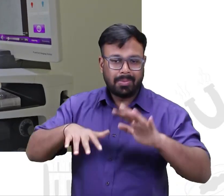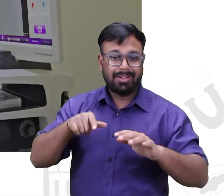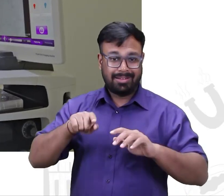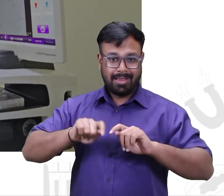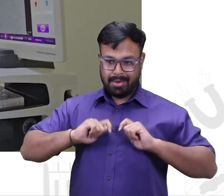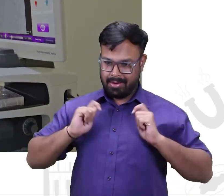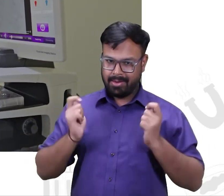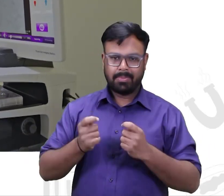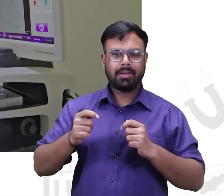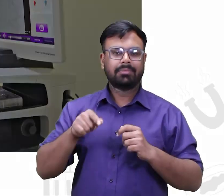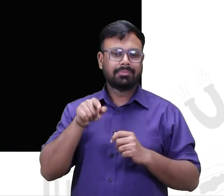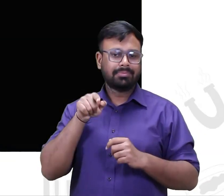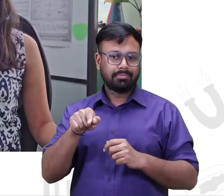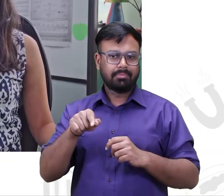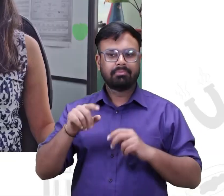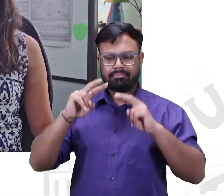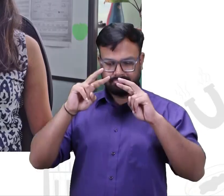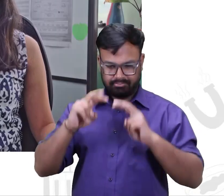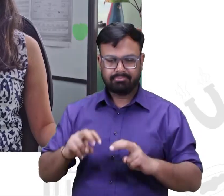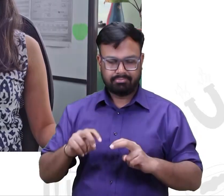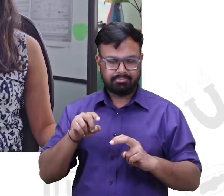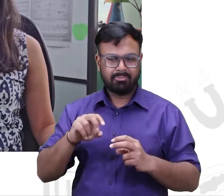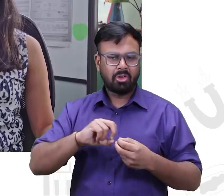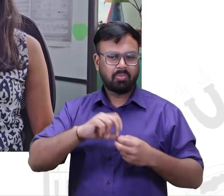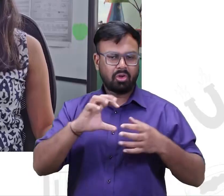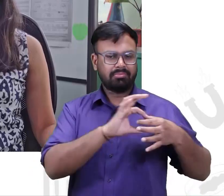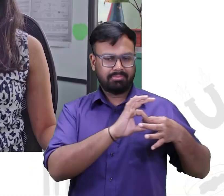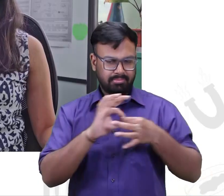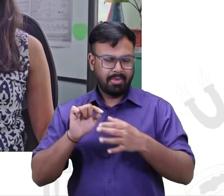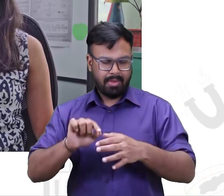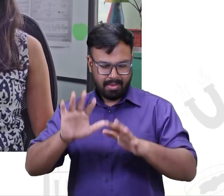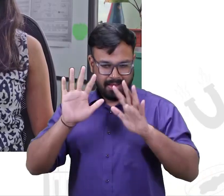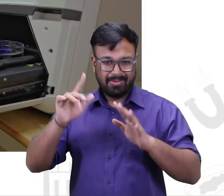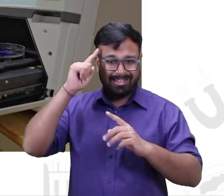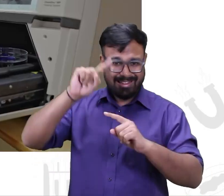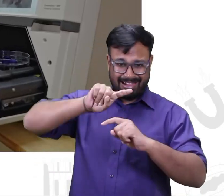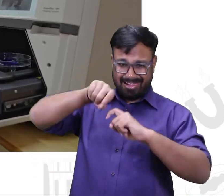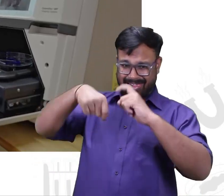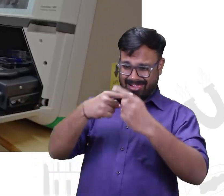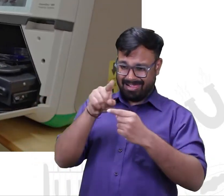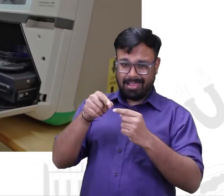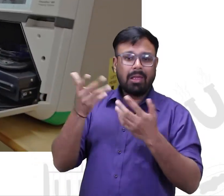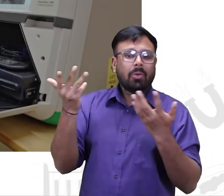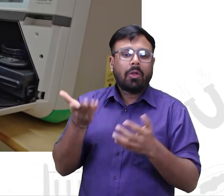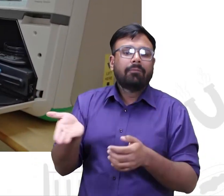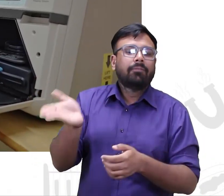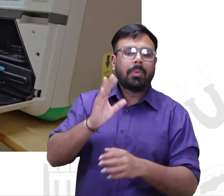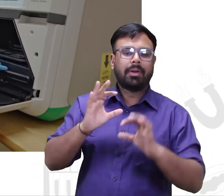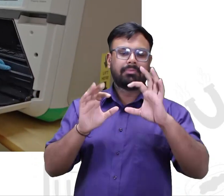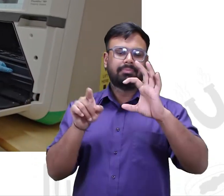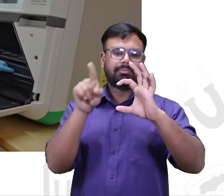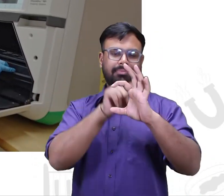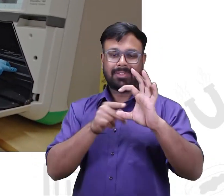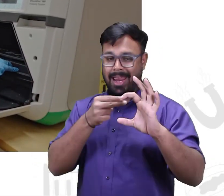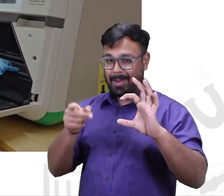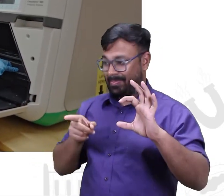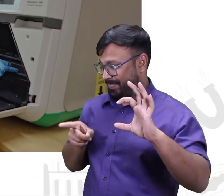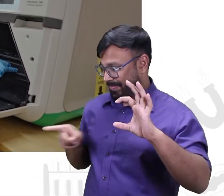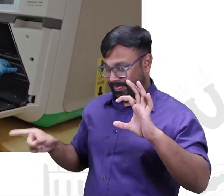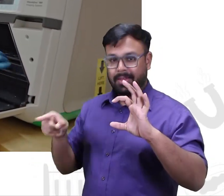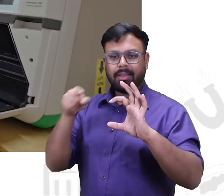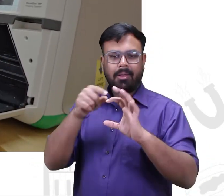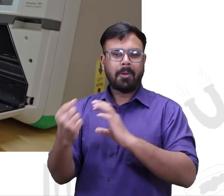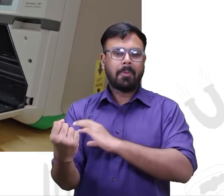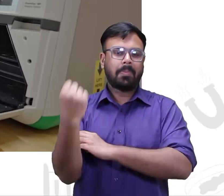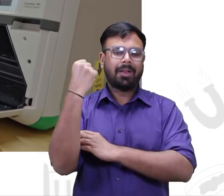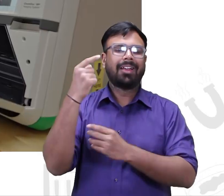these aggregates in the patients. We also study protein aggregation diseases related to mitochondria. Mitochondria,